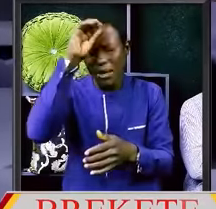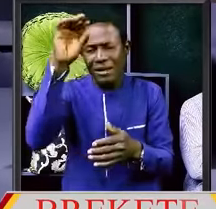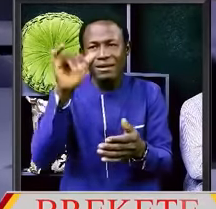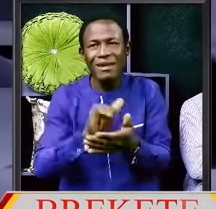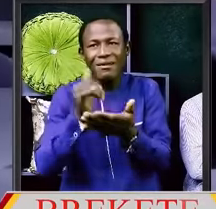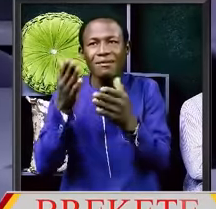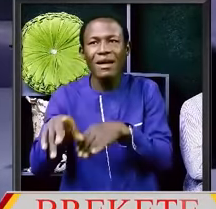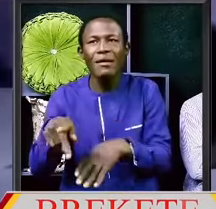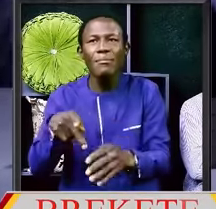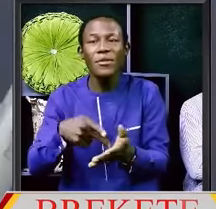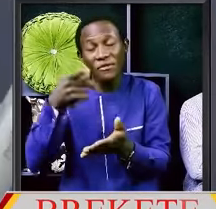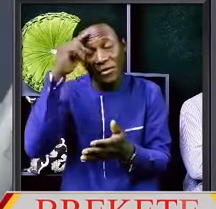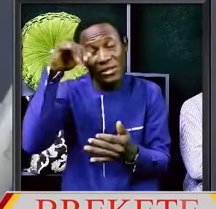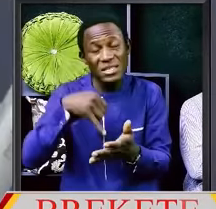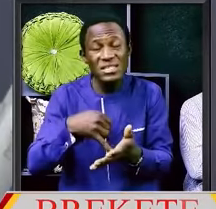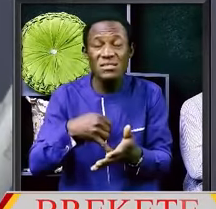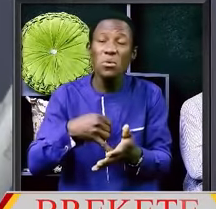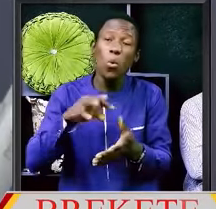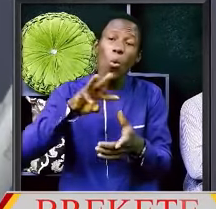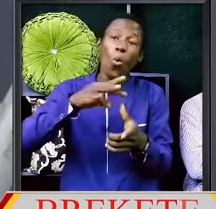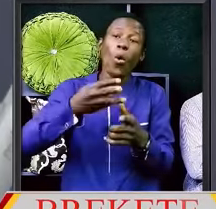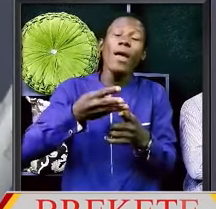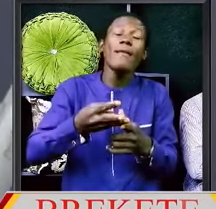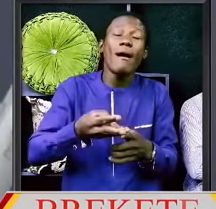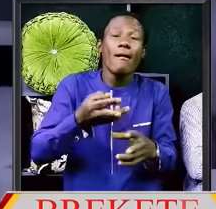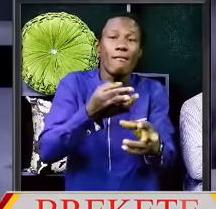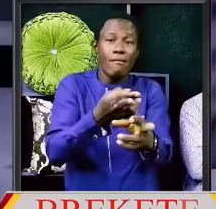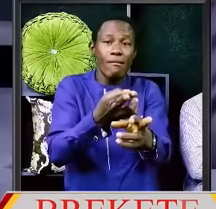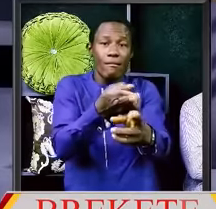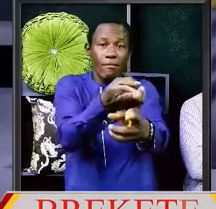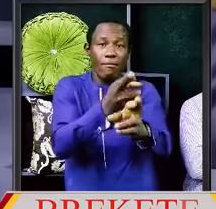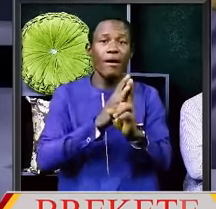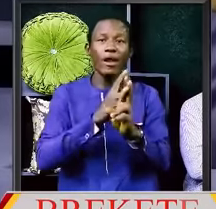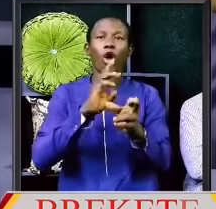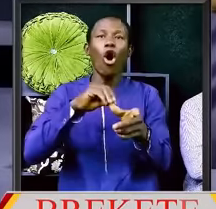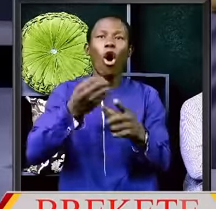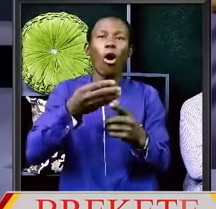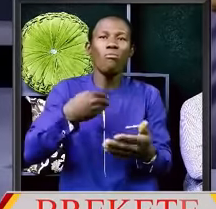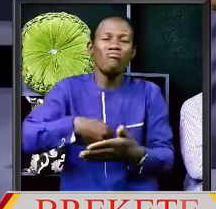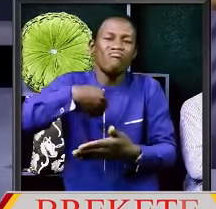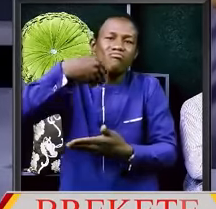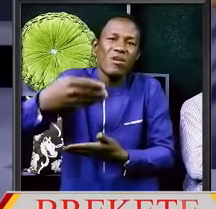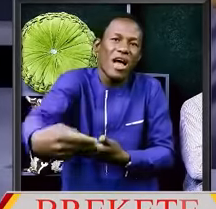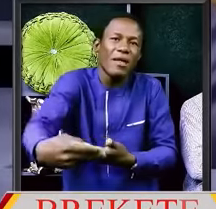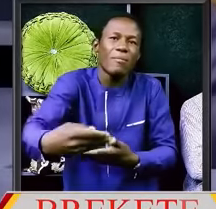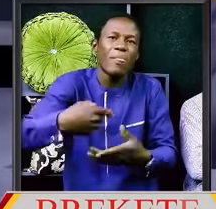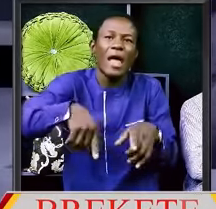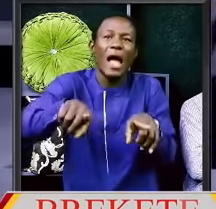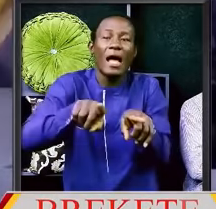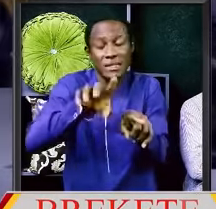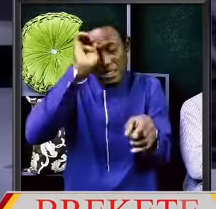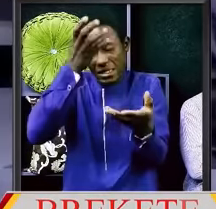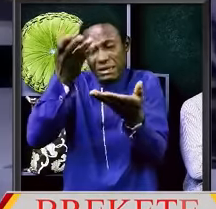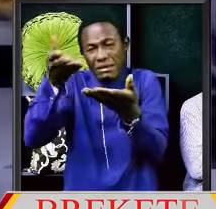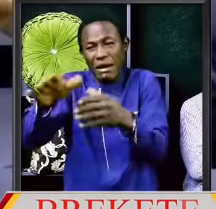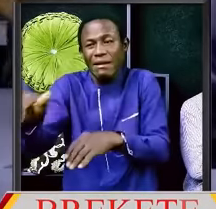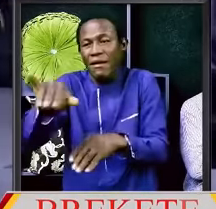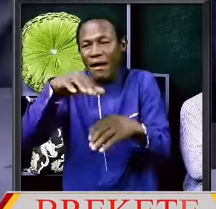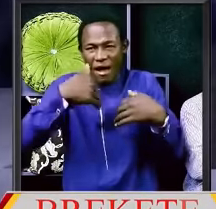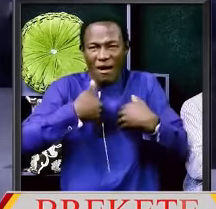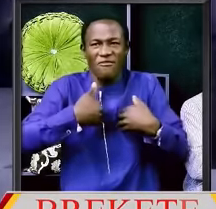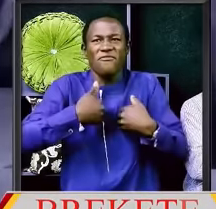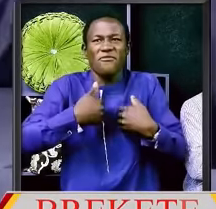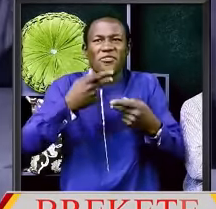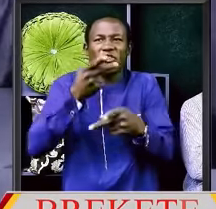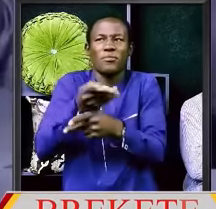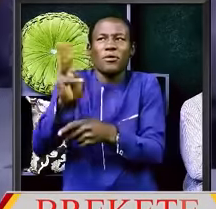na build, he build them. Yeah. As he just died the same day, they don't dump him for staircase. By staircase. He there with people will be